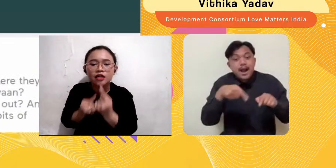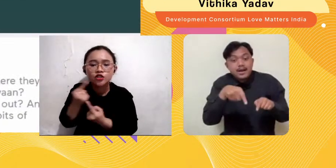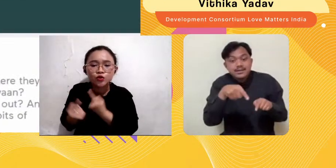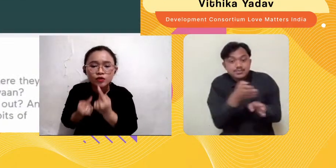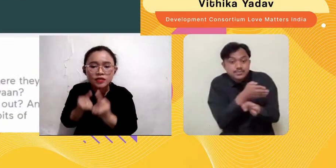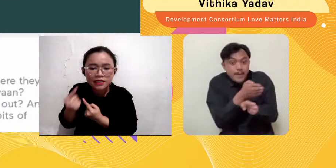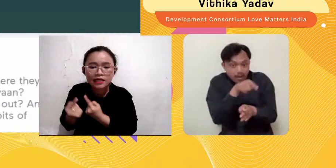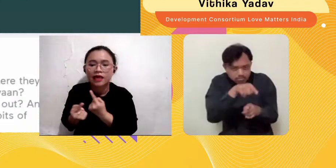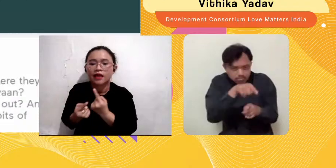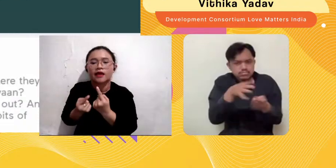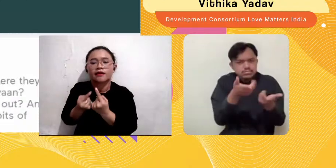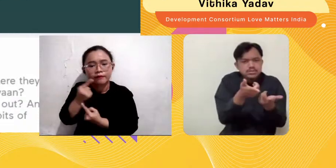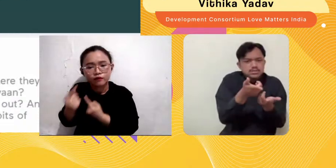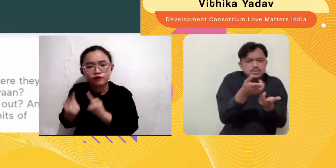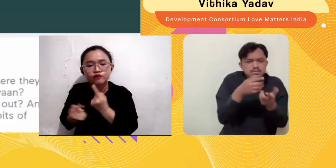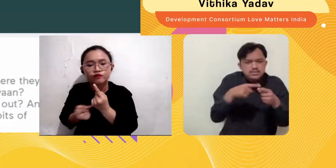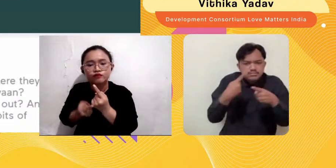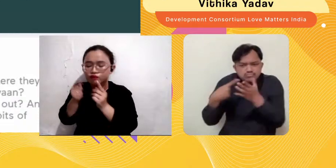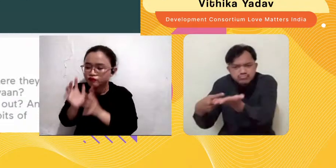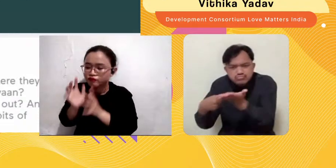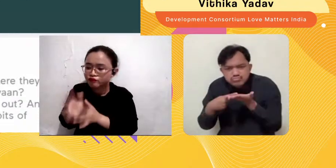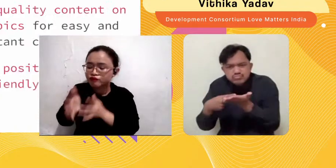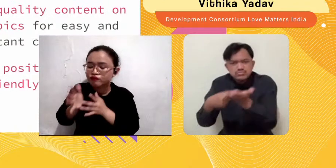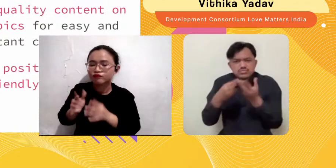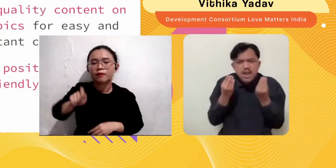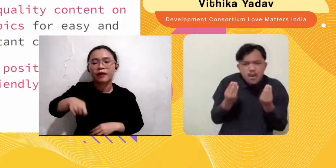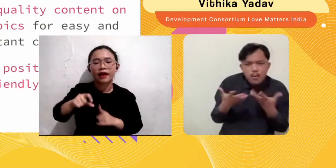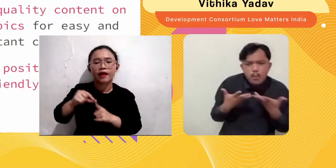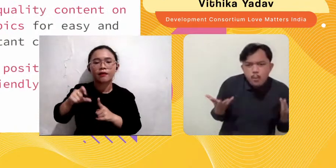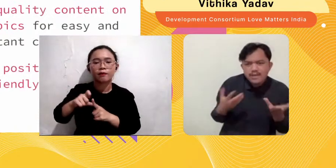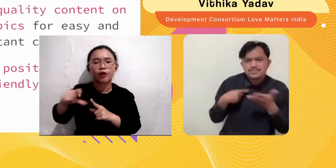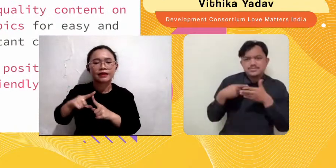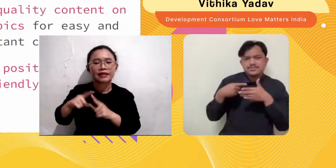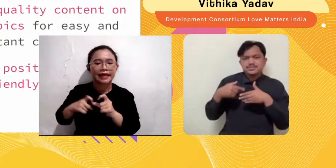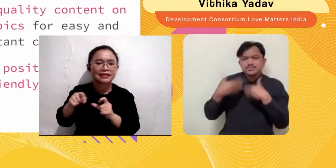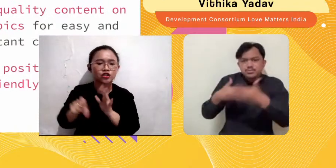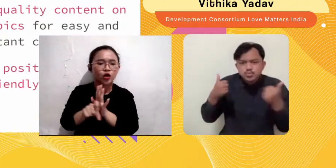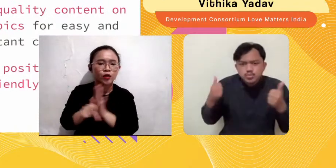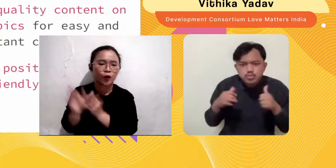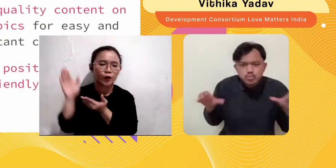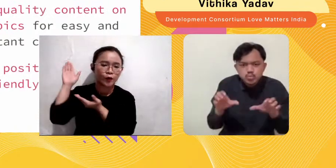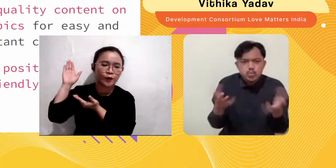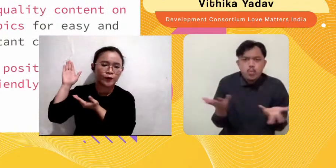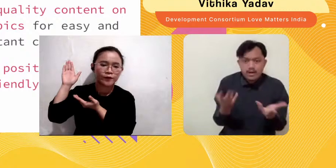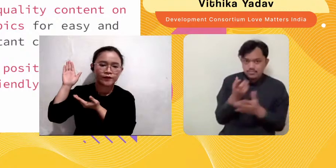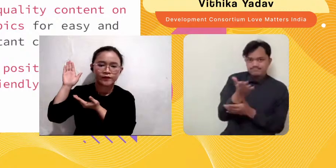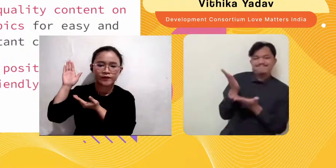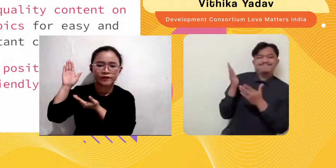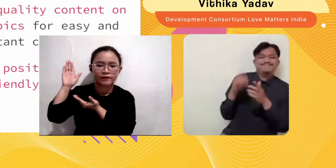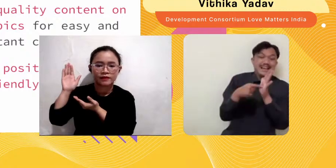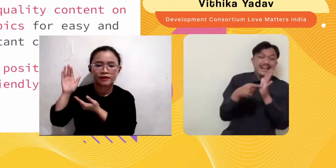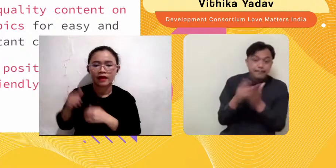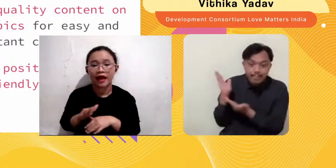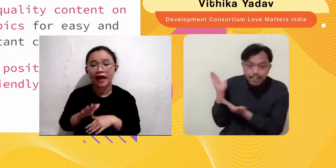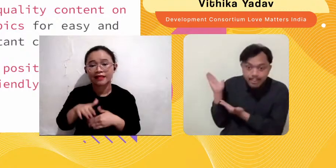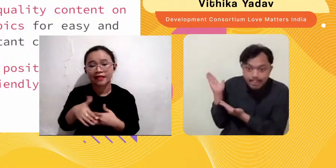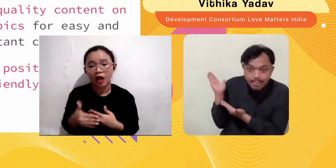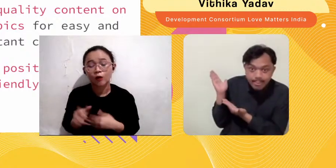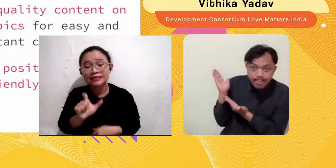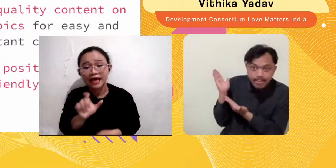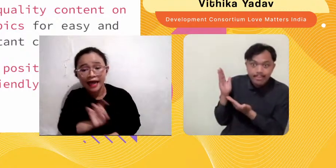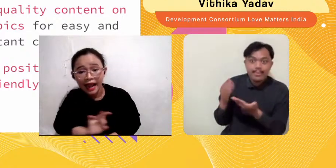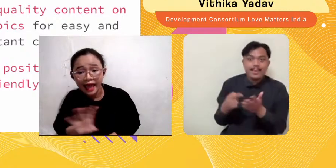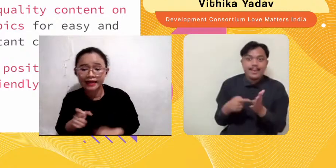of the podcast, and if you get a chance to listen to it on Spotify. And again, breaking down complex